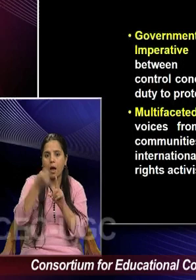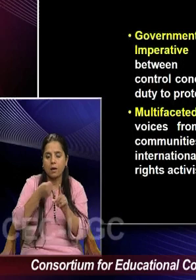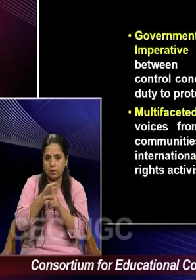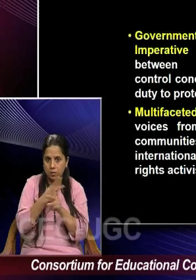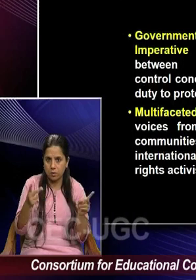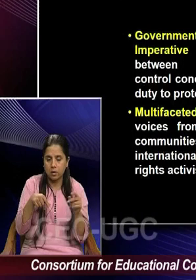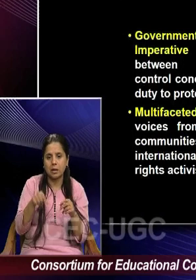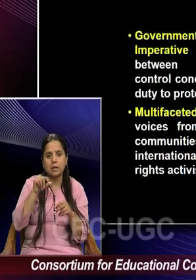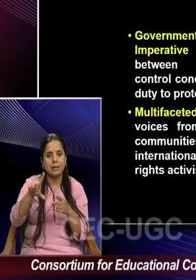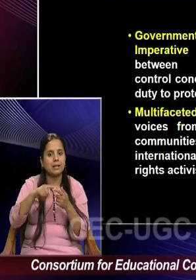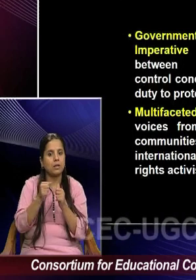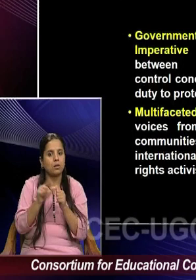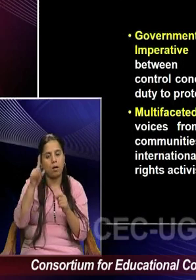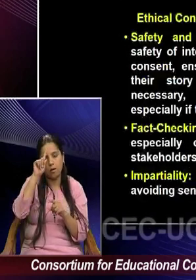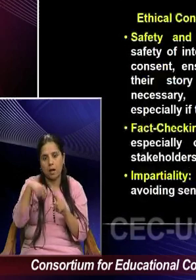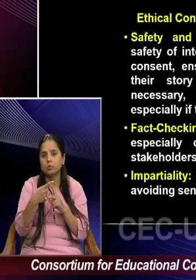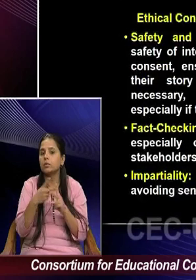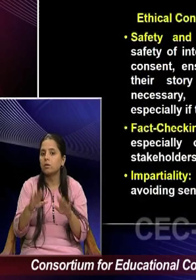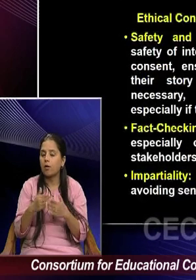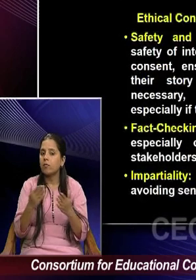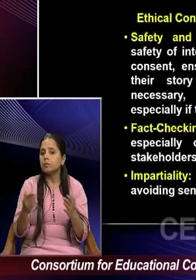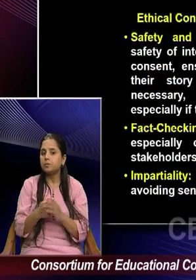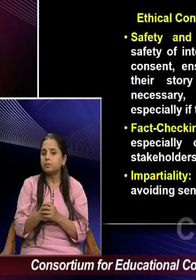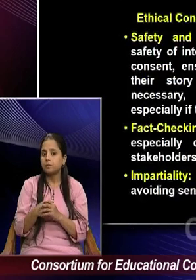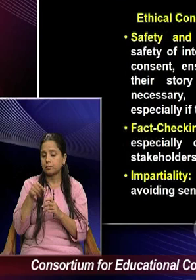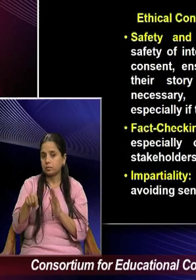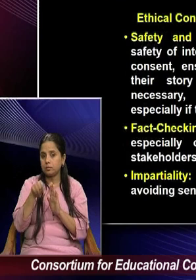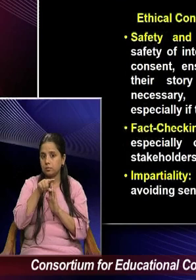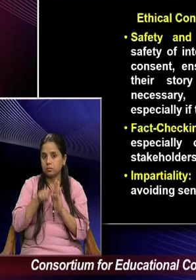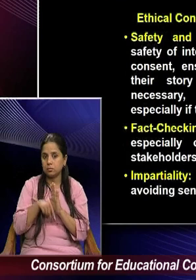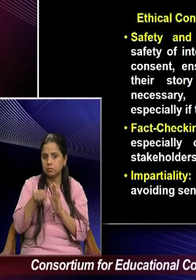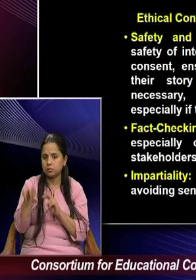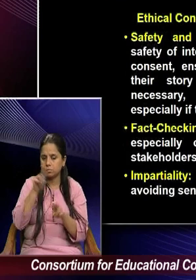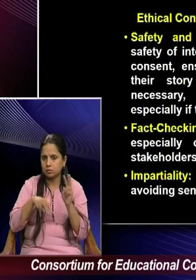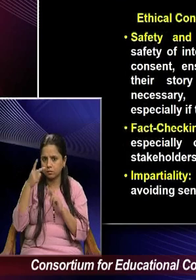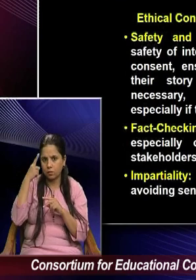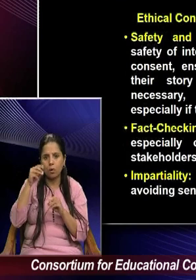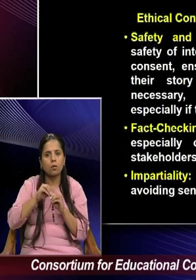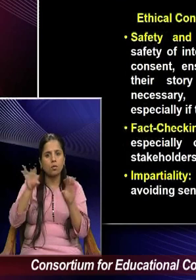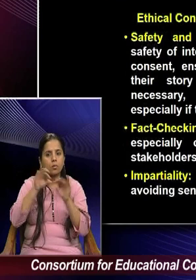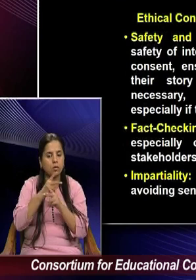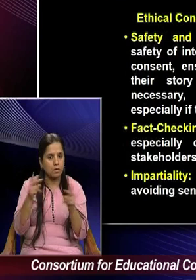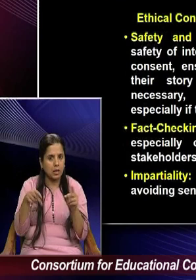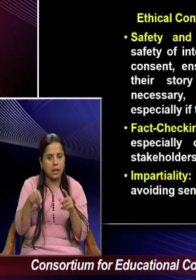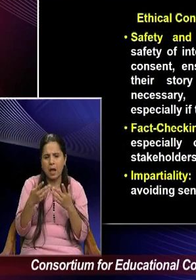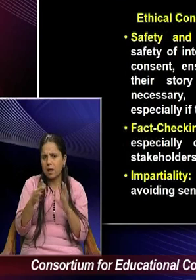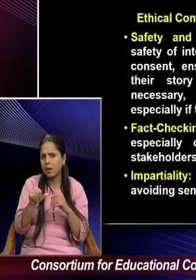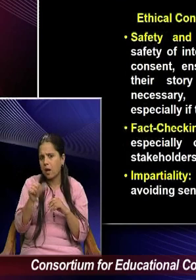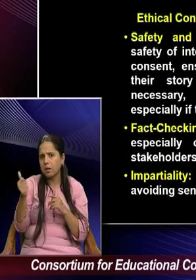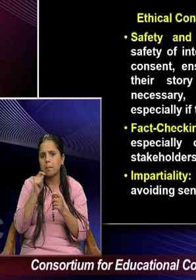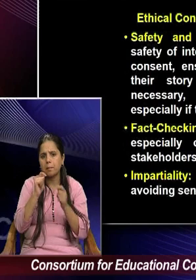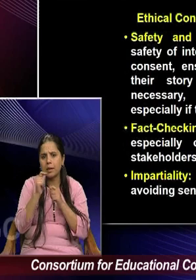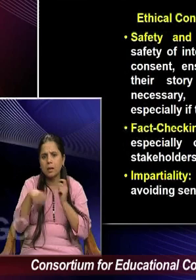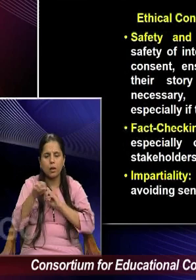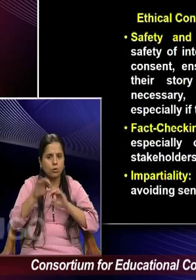and legal experts. Ethical consideration for broadcast or any media